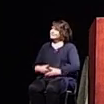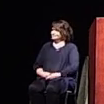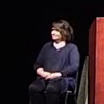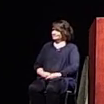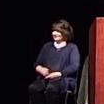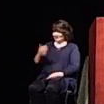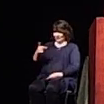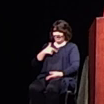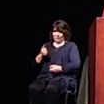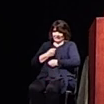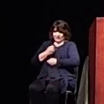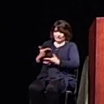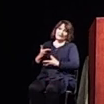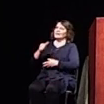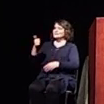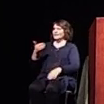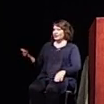share a couple other things.